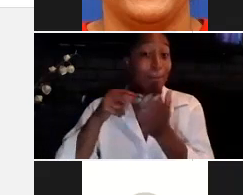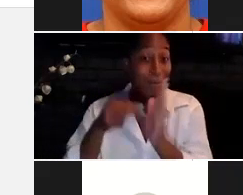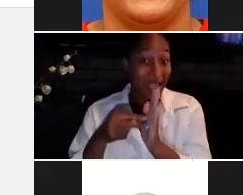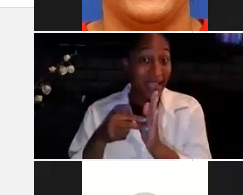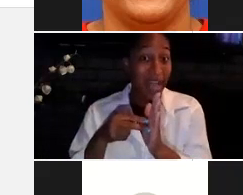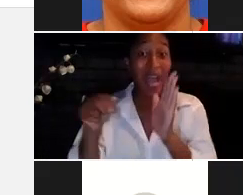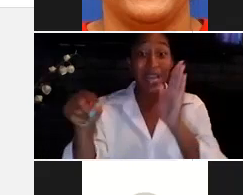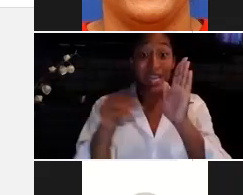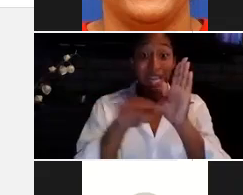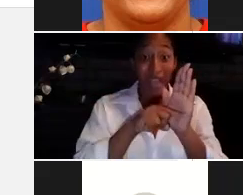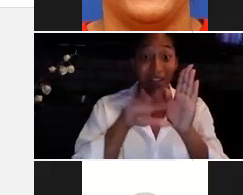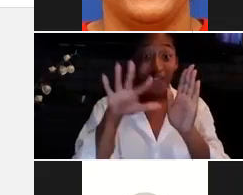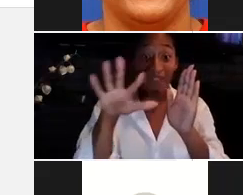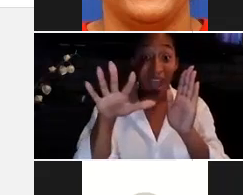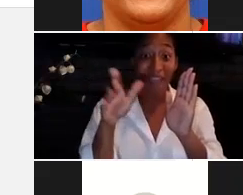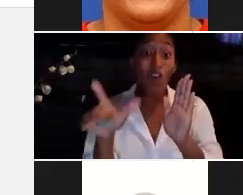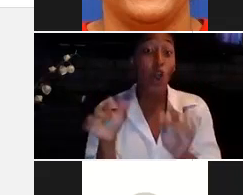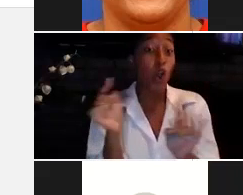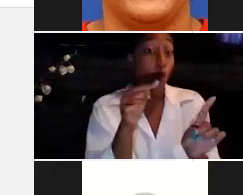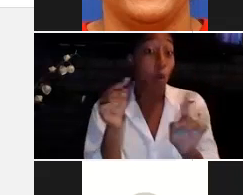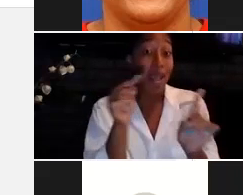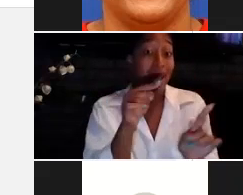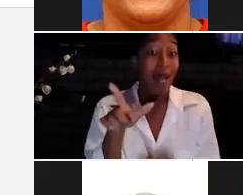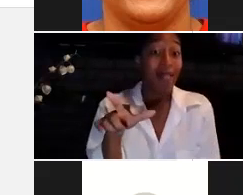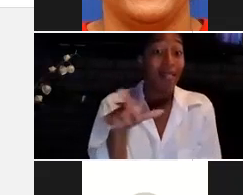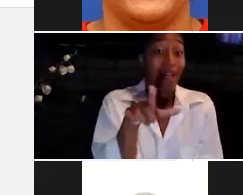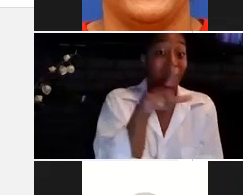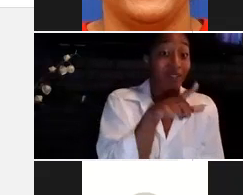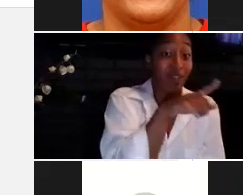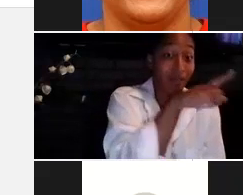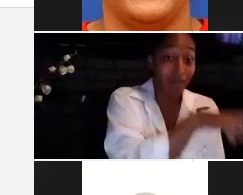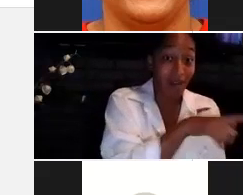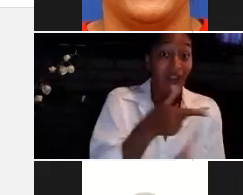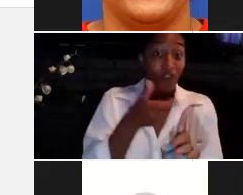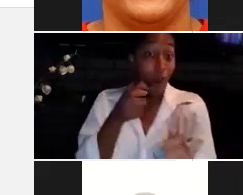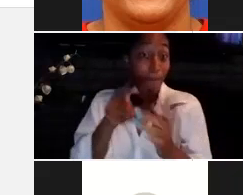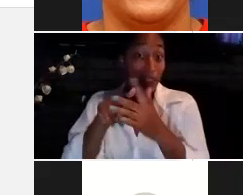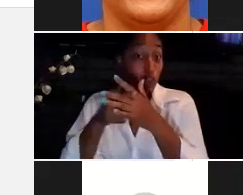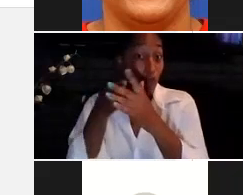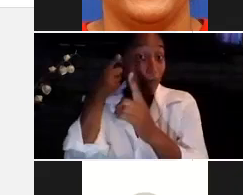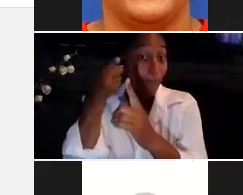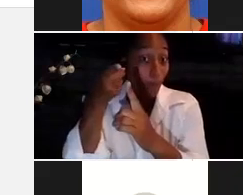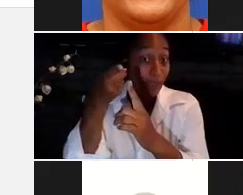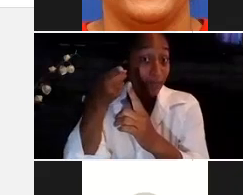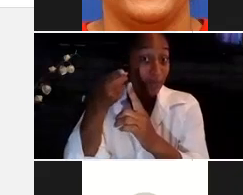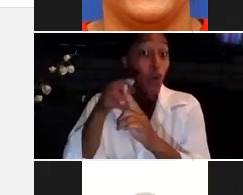my displacement is to the left of where I started. Okay,